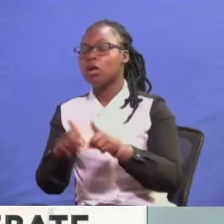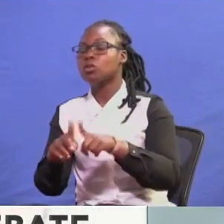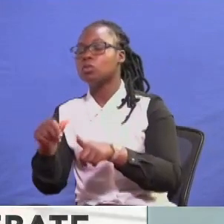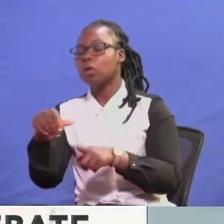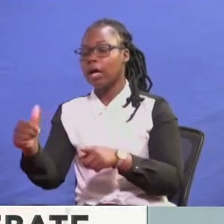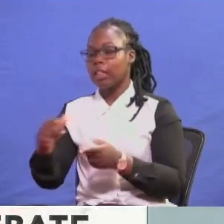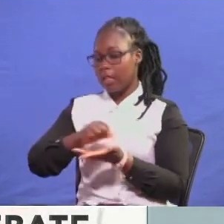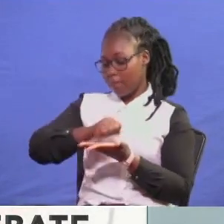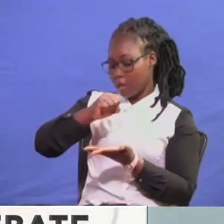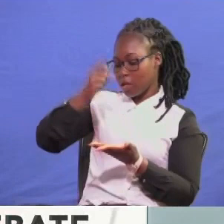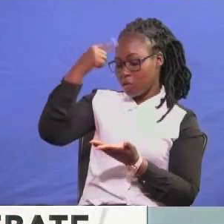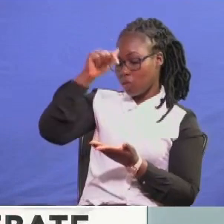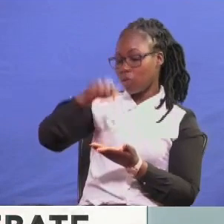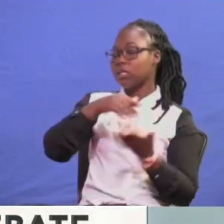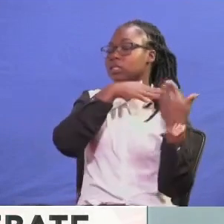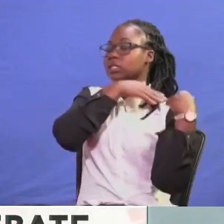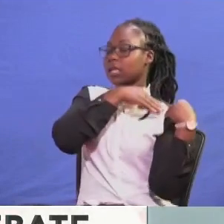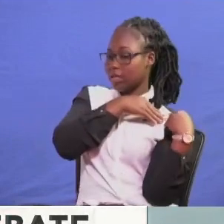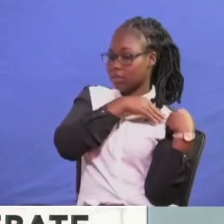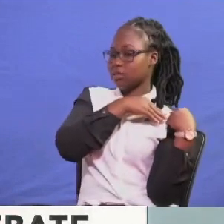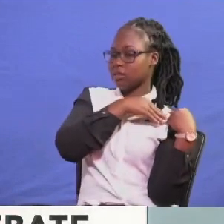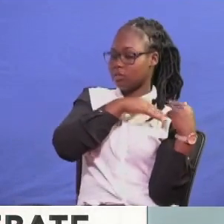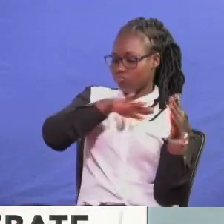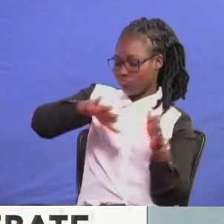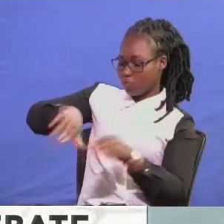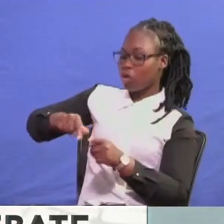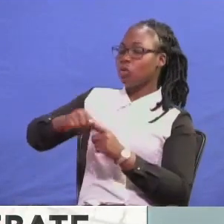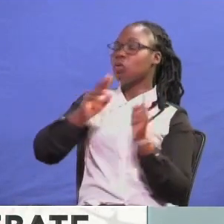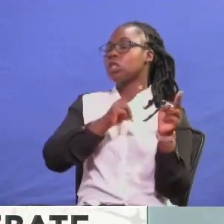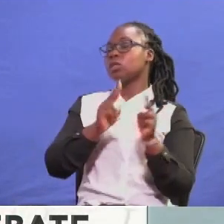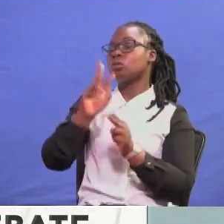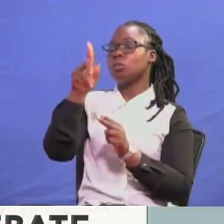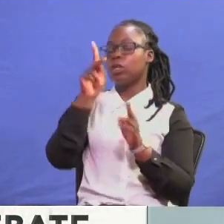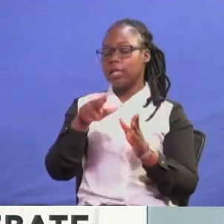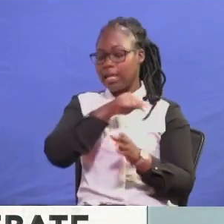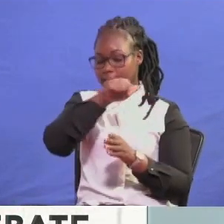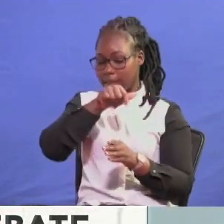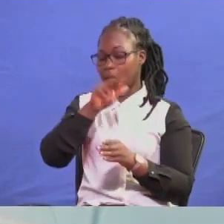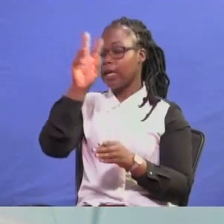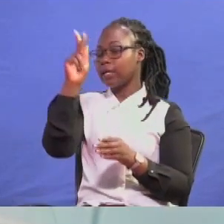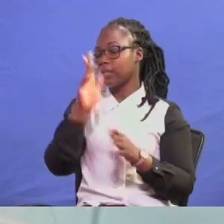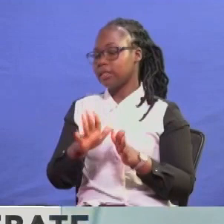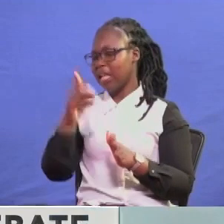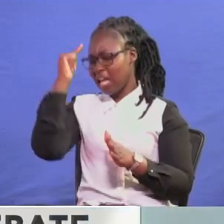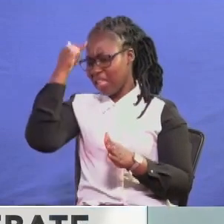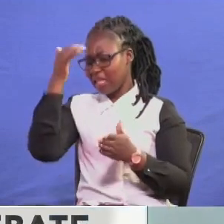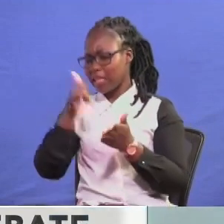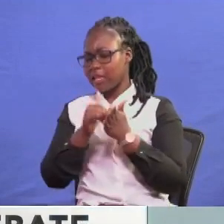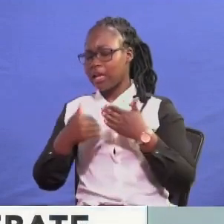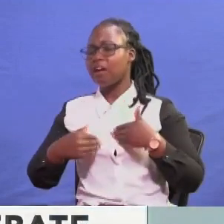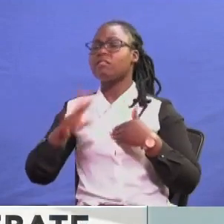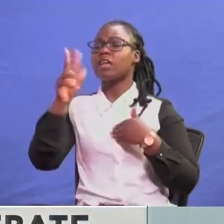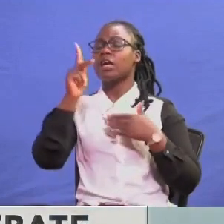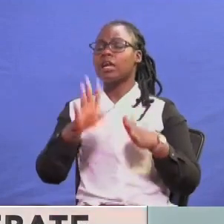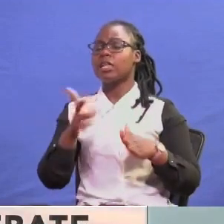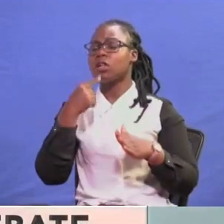So this burden will all be taken back to mwananchi wa kawaida. We as Kenyans, I don't think there's any Kenyan who